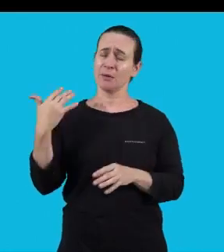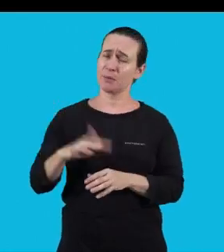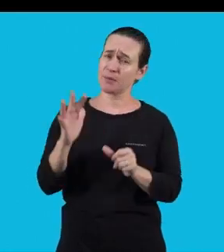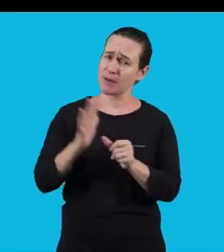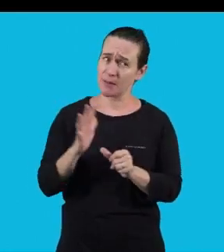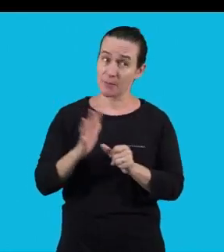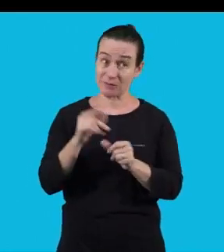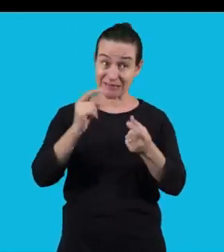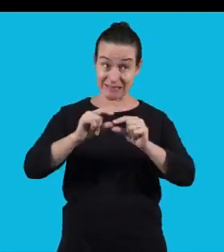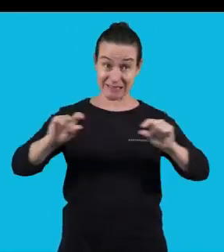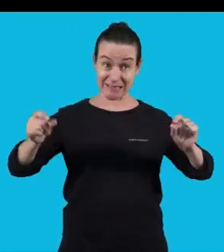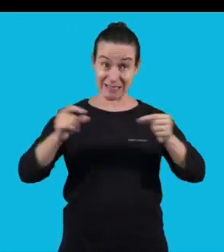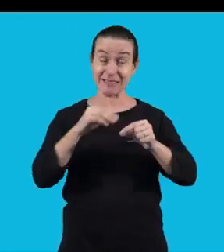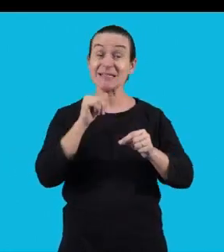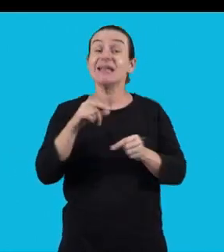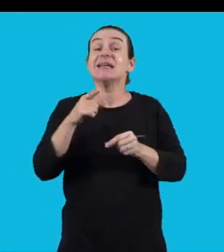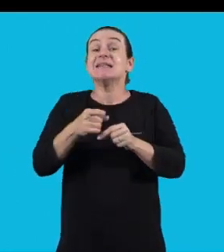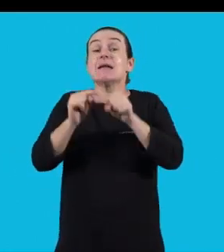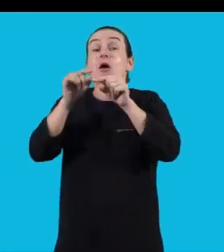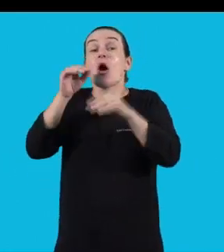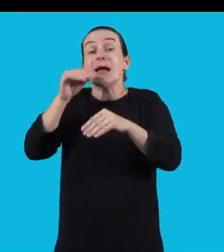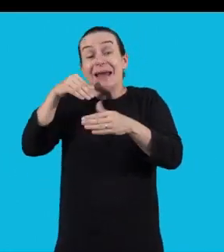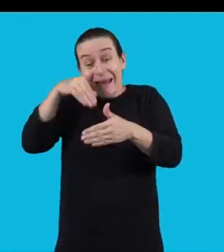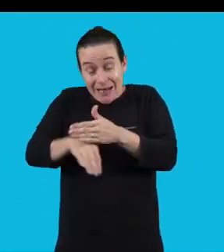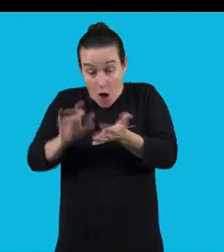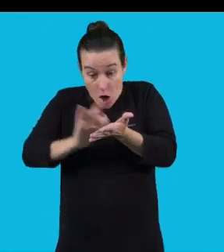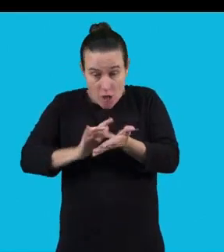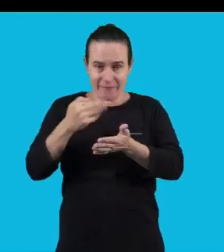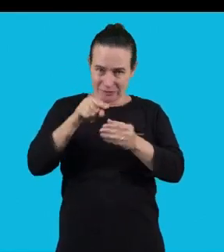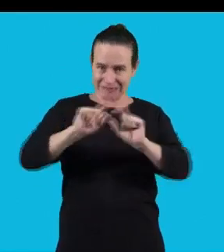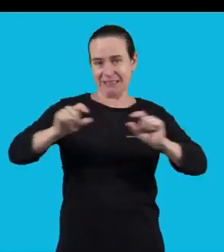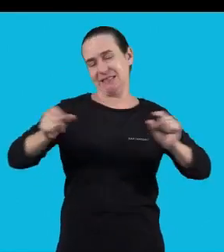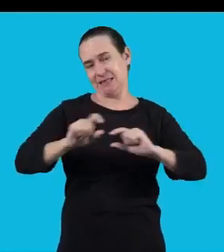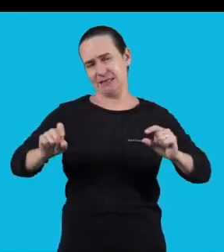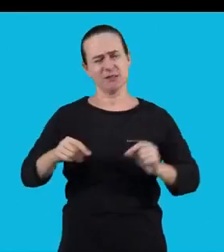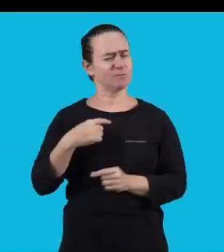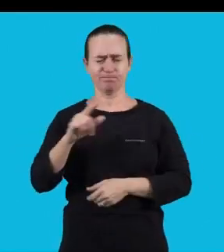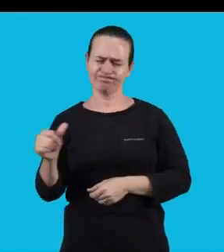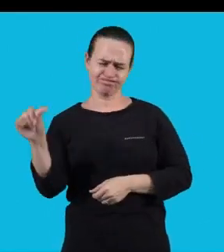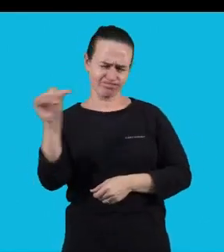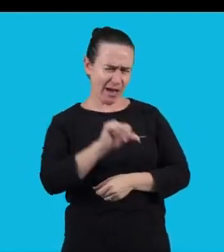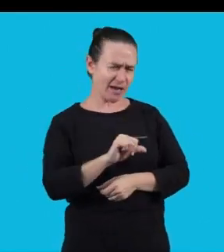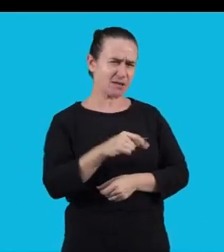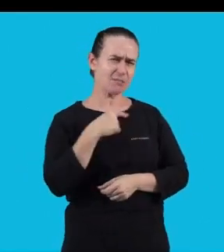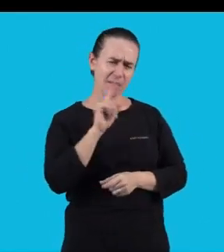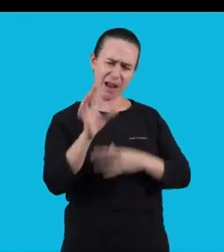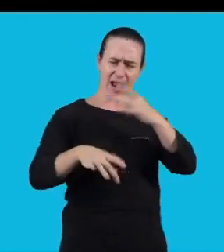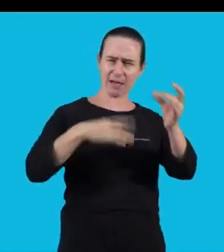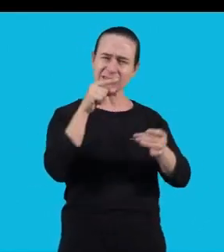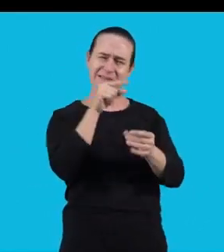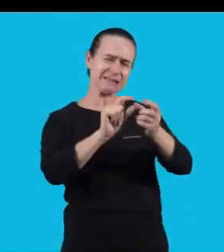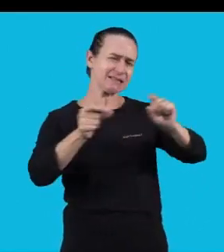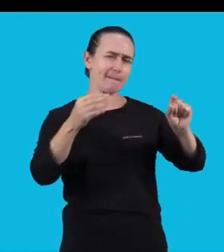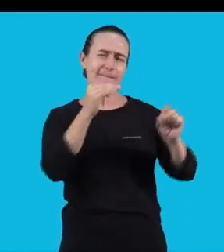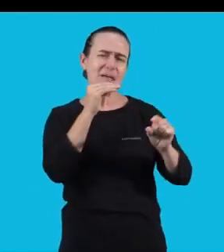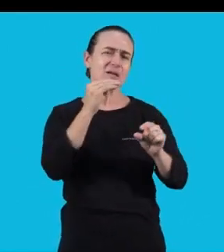12s, the sentence says in the context of the sentence. So first go and find boomed and analyze what